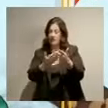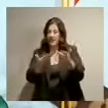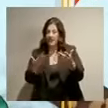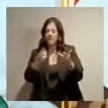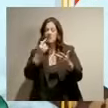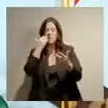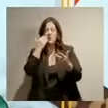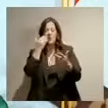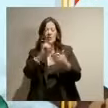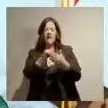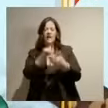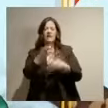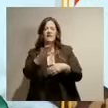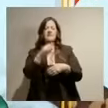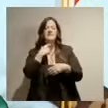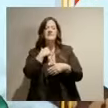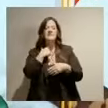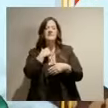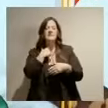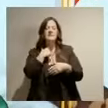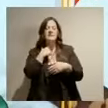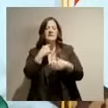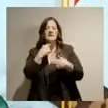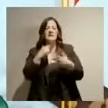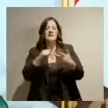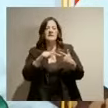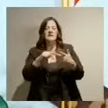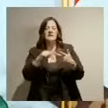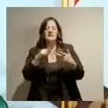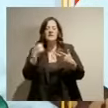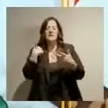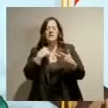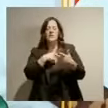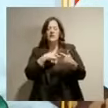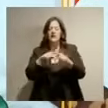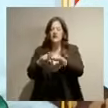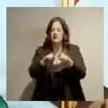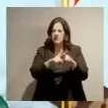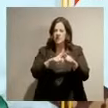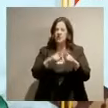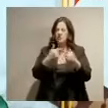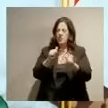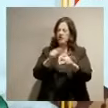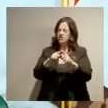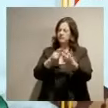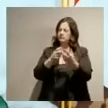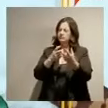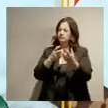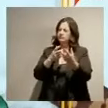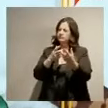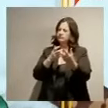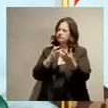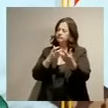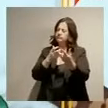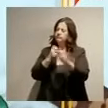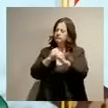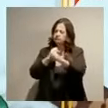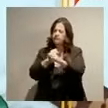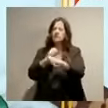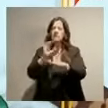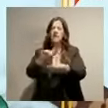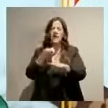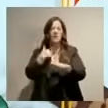Angela, you know this well, but for others perhaps don't, we also promoted, and I couldn't be more proud of, Member